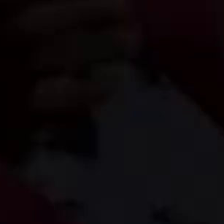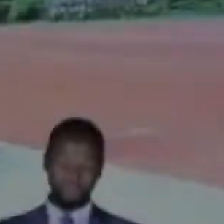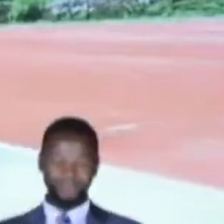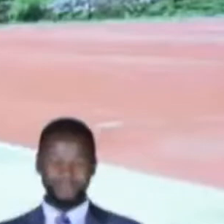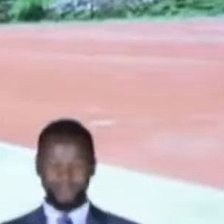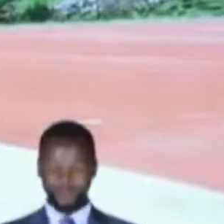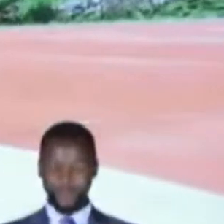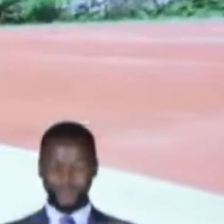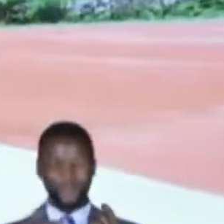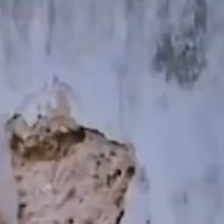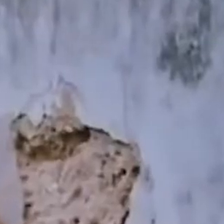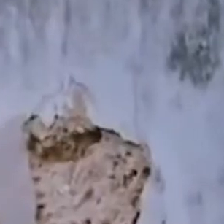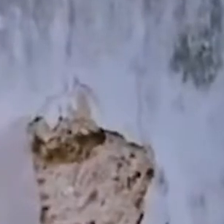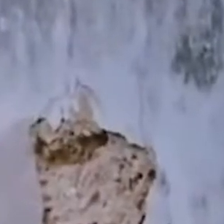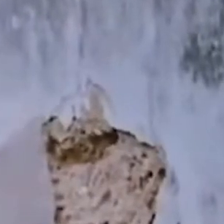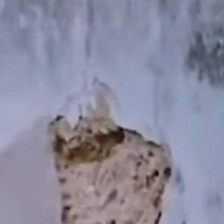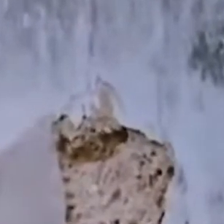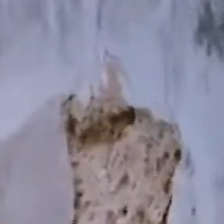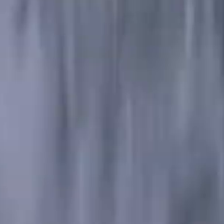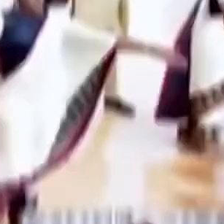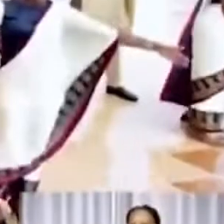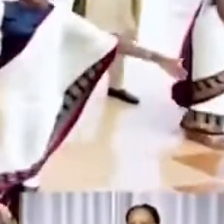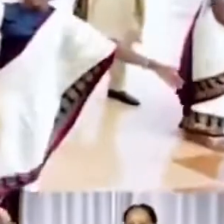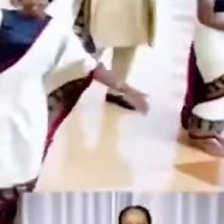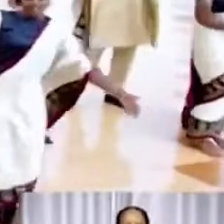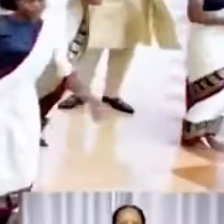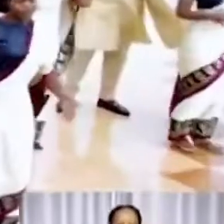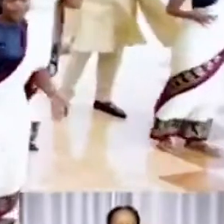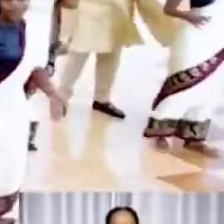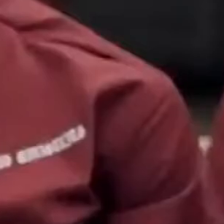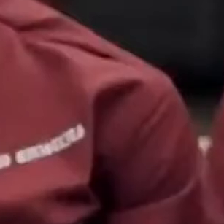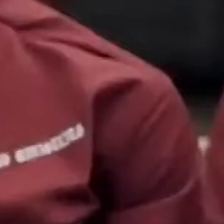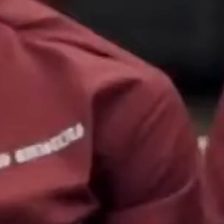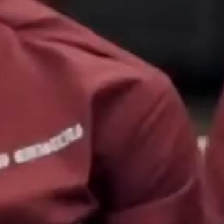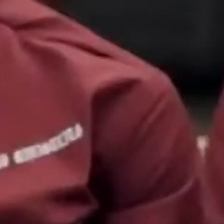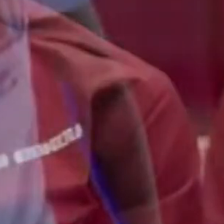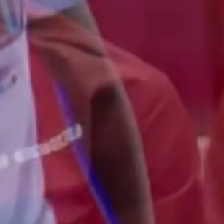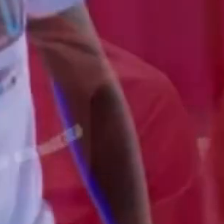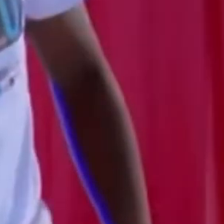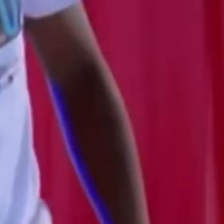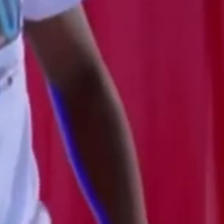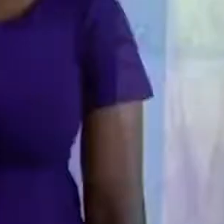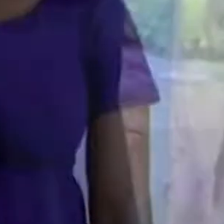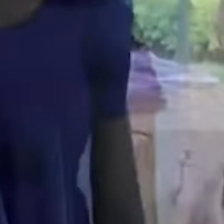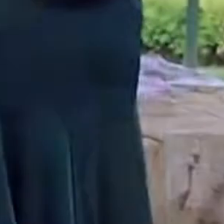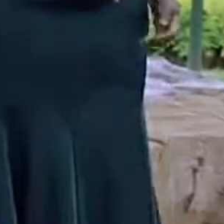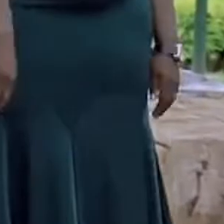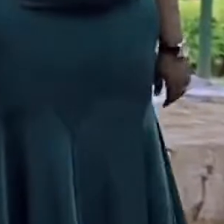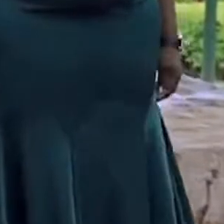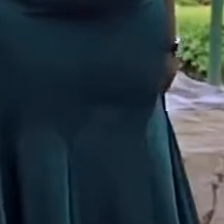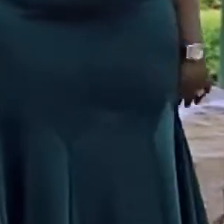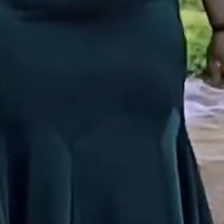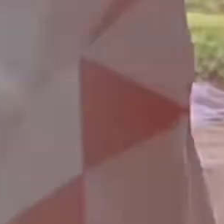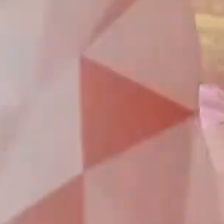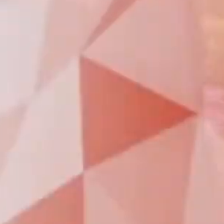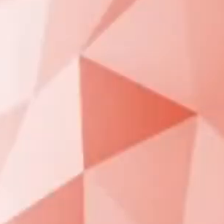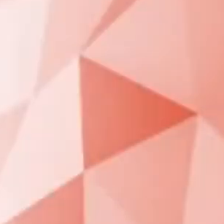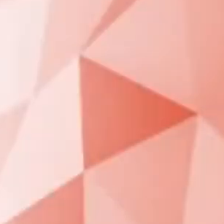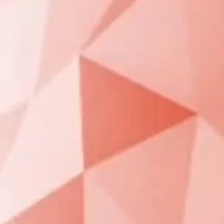ya pili hadi ufuoni. Safina Show, sauti ya matumaini.